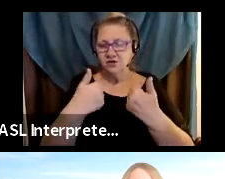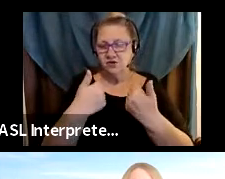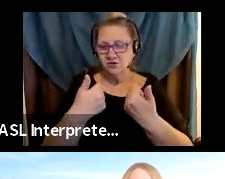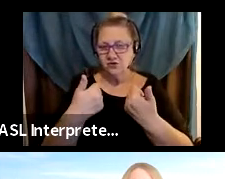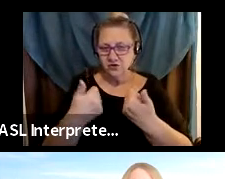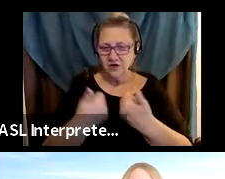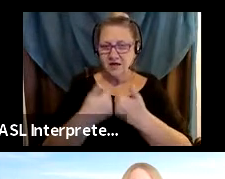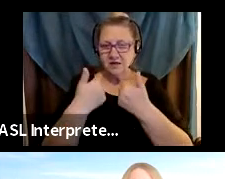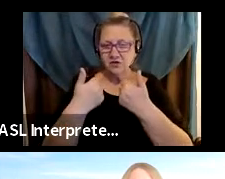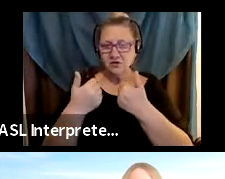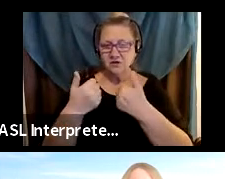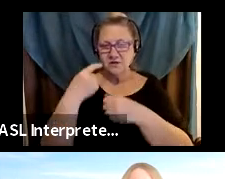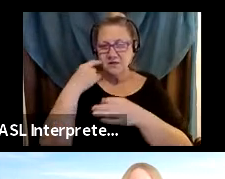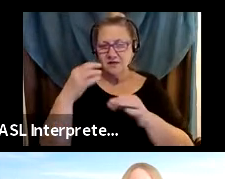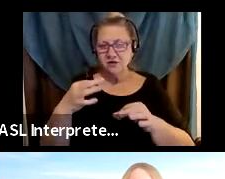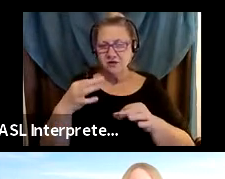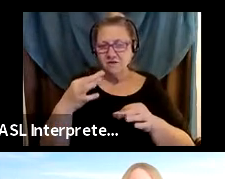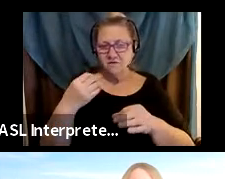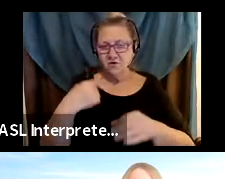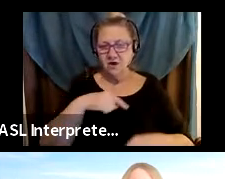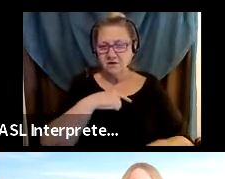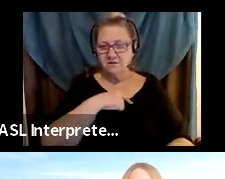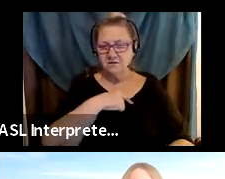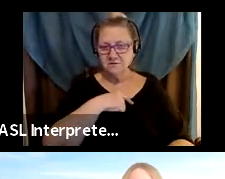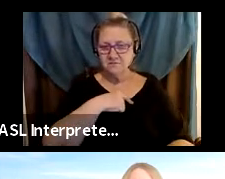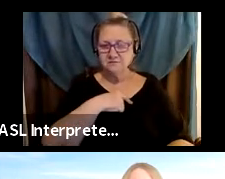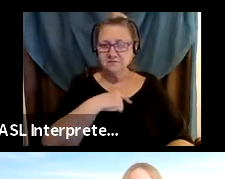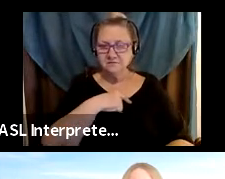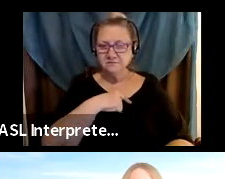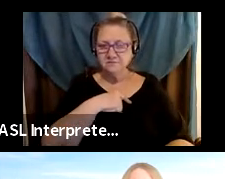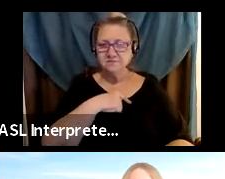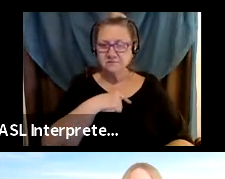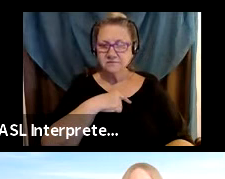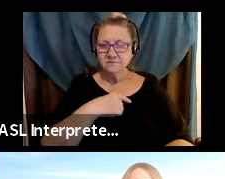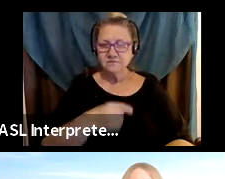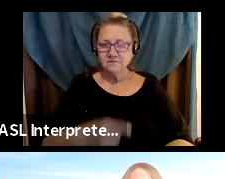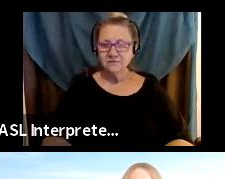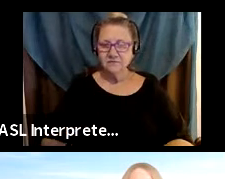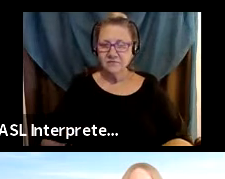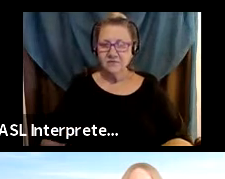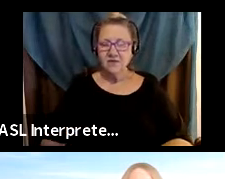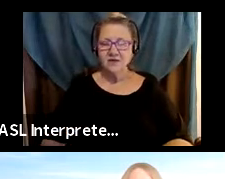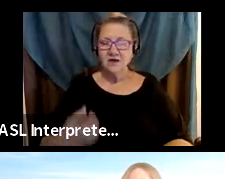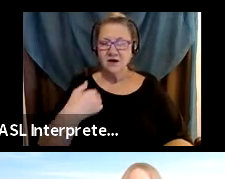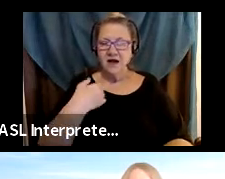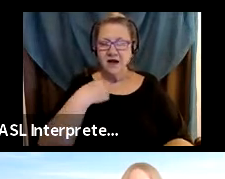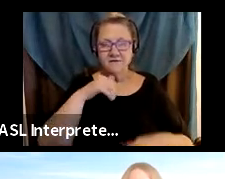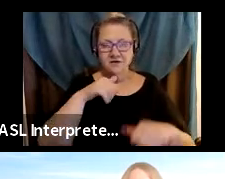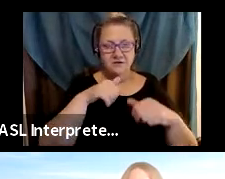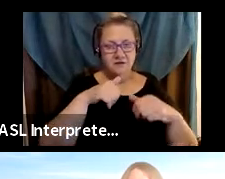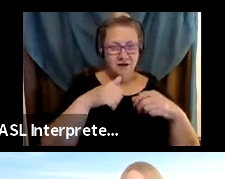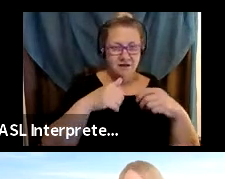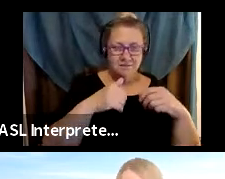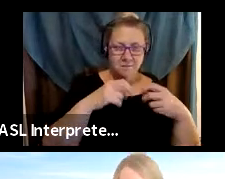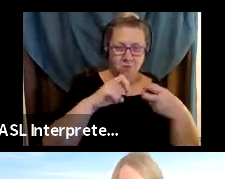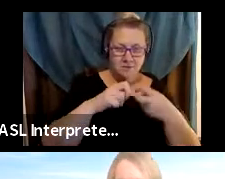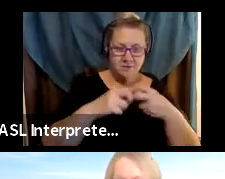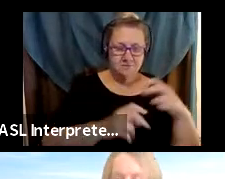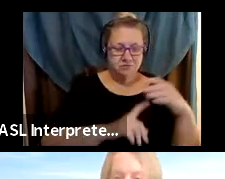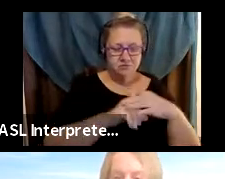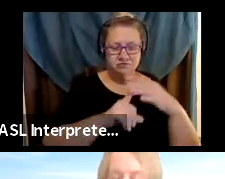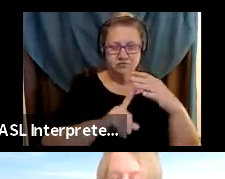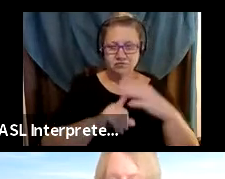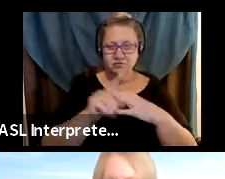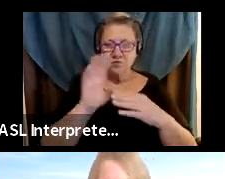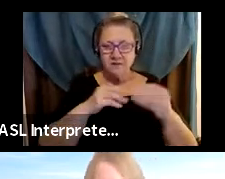broad decisions for all of us that this other twist in our tunnel turn that I was mentioning earlier. So yeah, we will